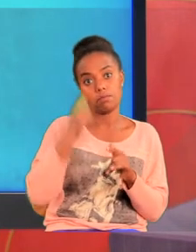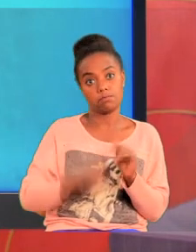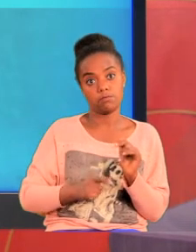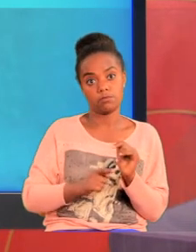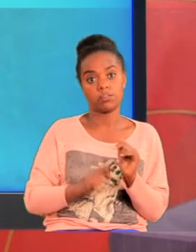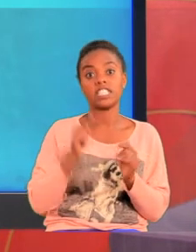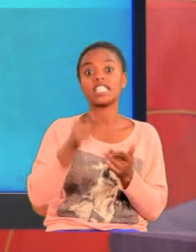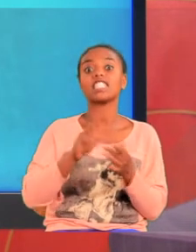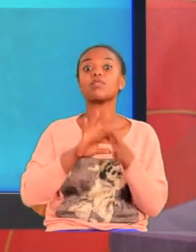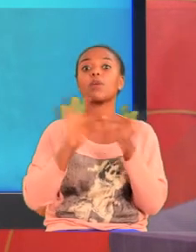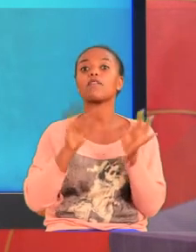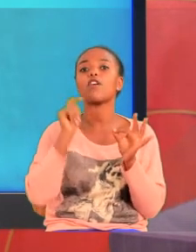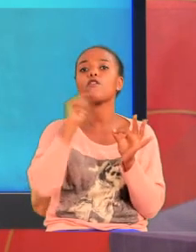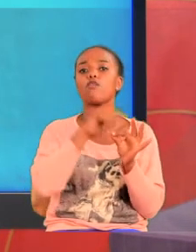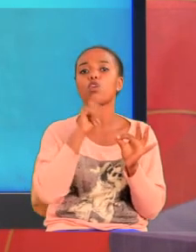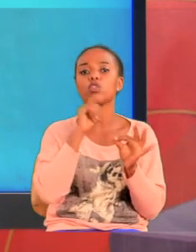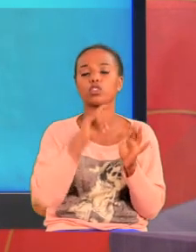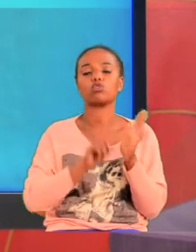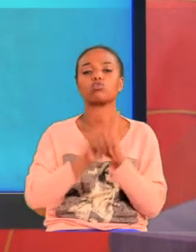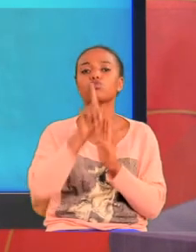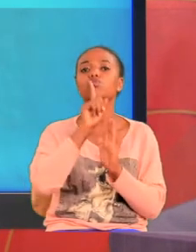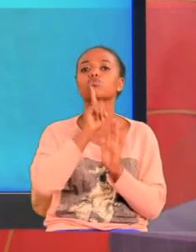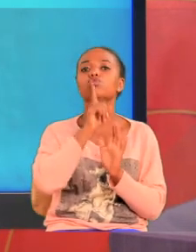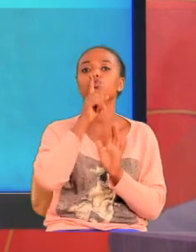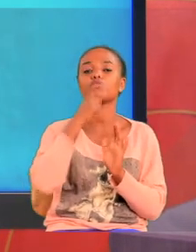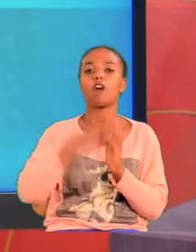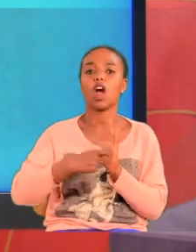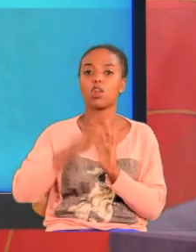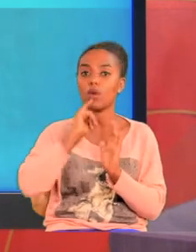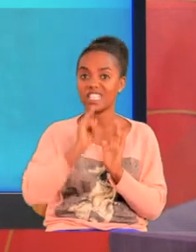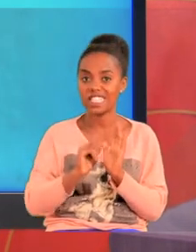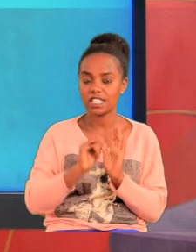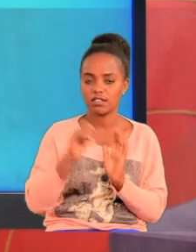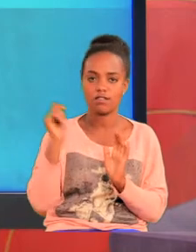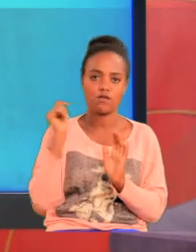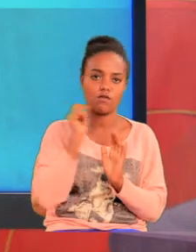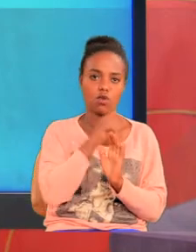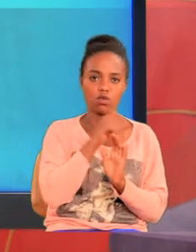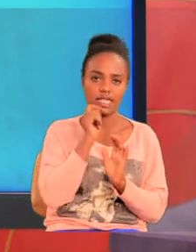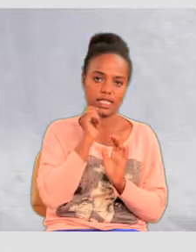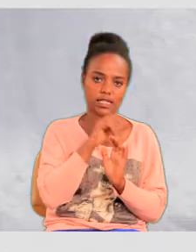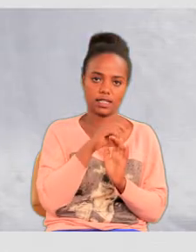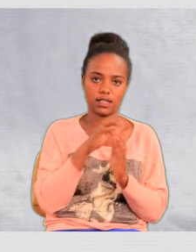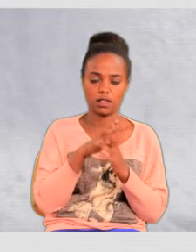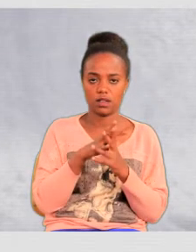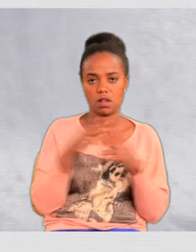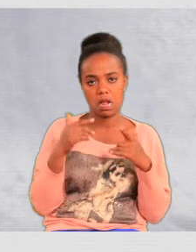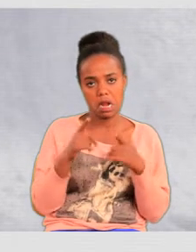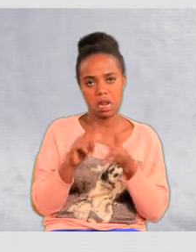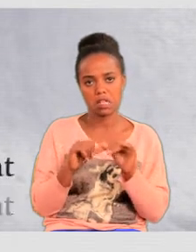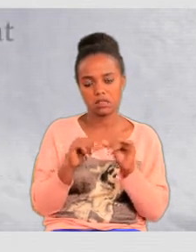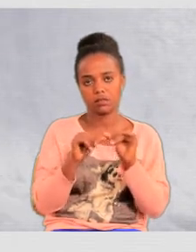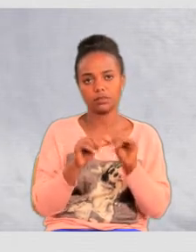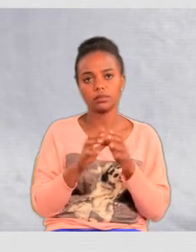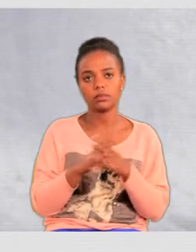this is false. Its truth value is it is false. Let's continue.